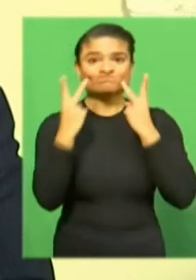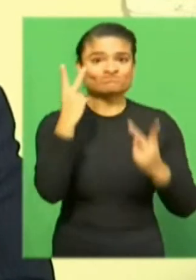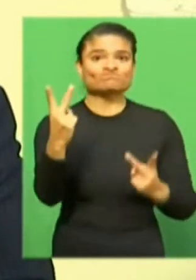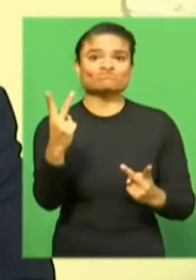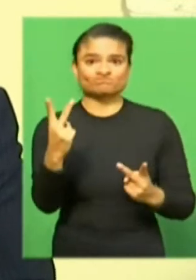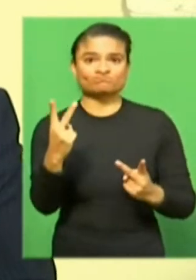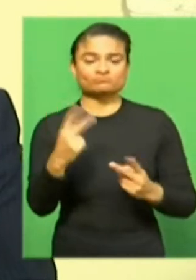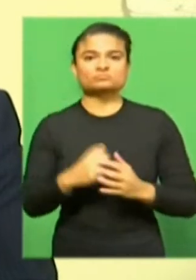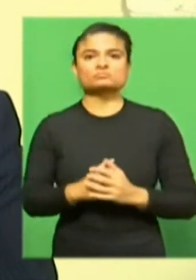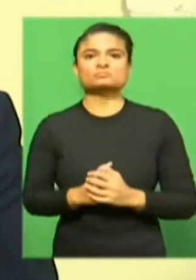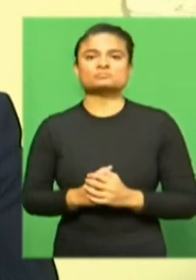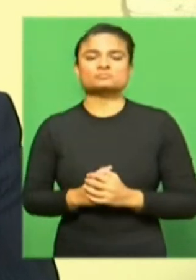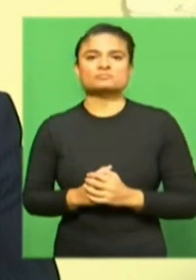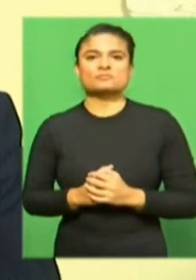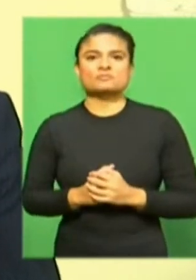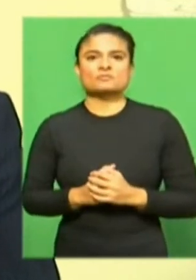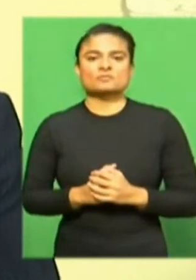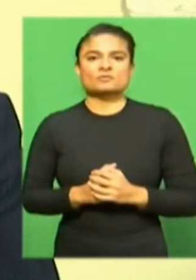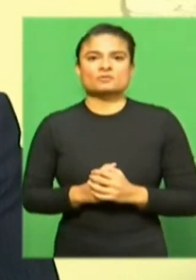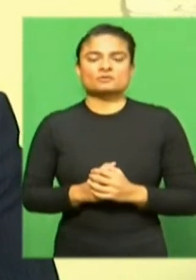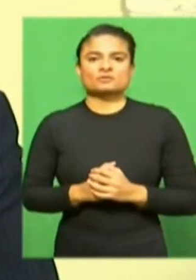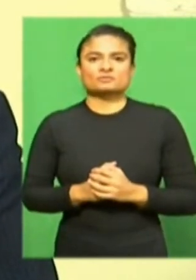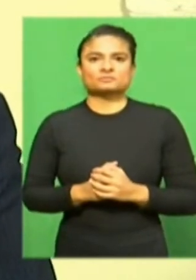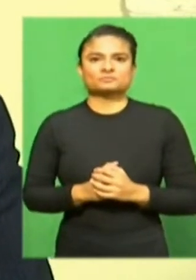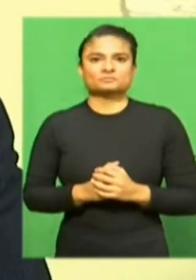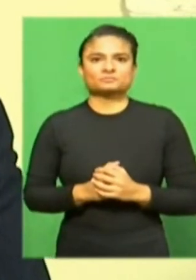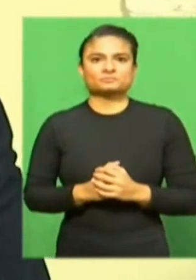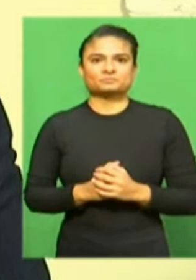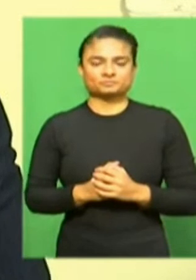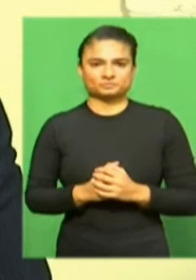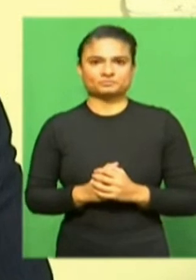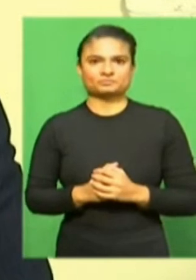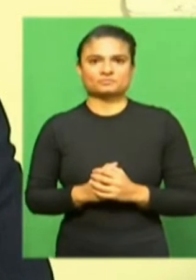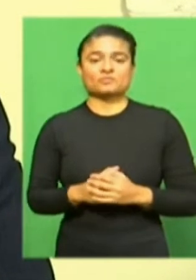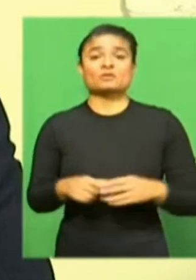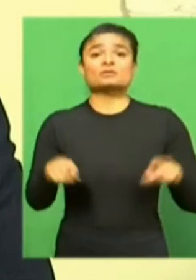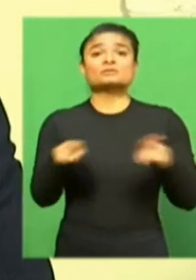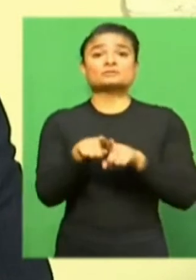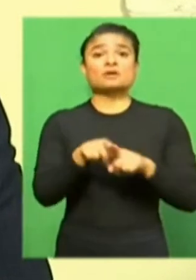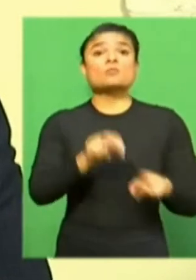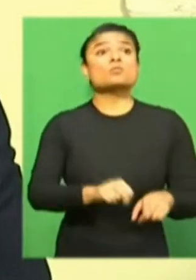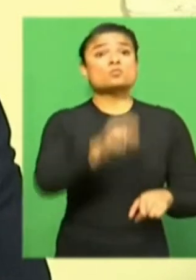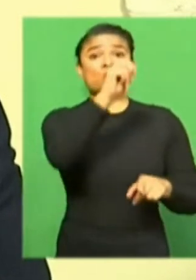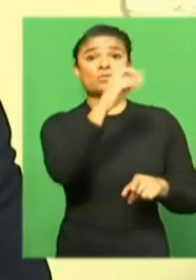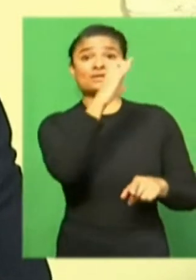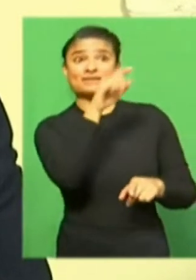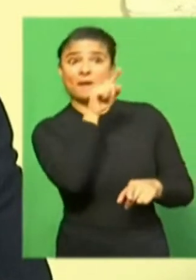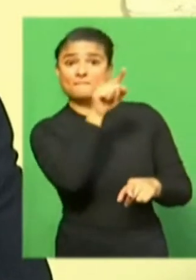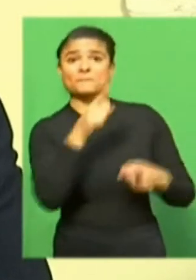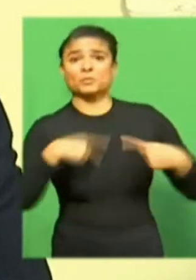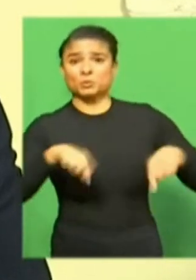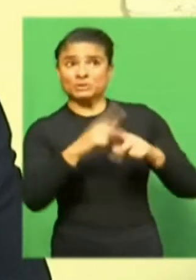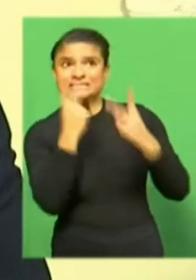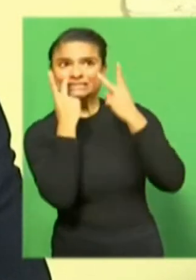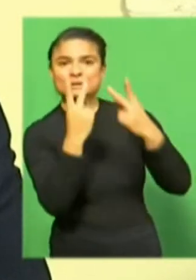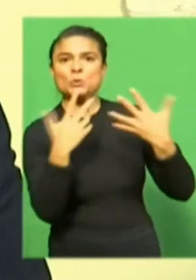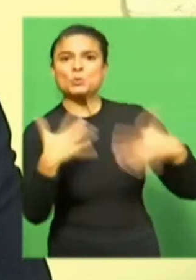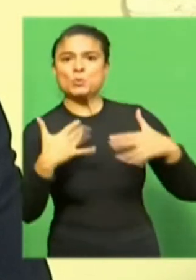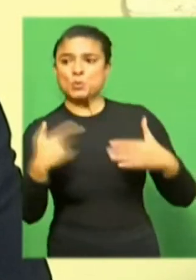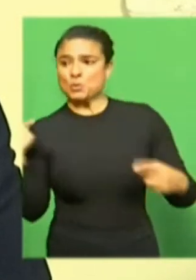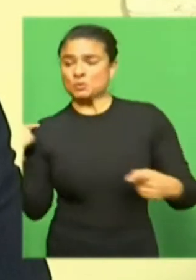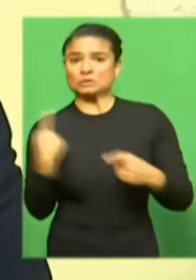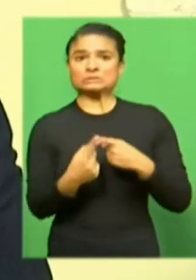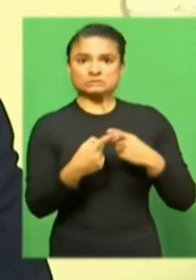There has also been a concerning rise of infections in the Northern Cape after a period of relative